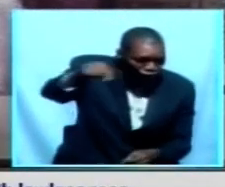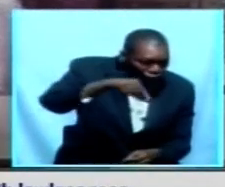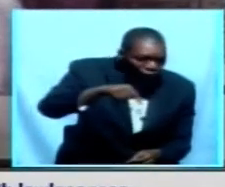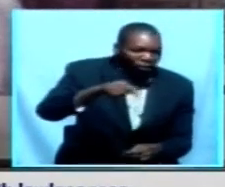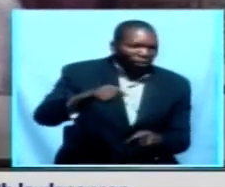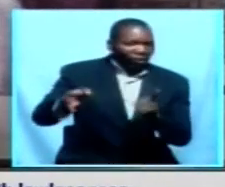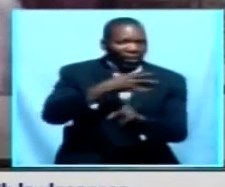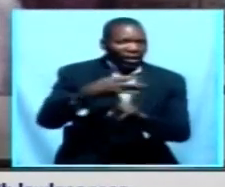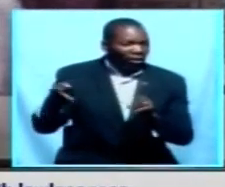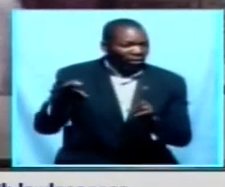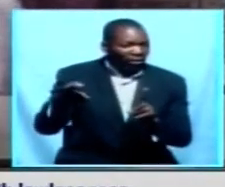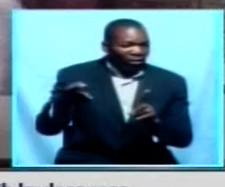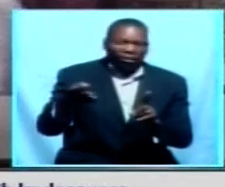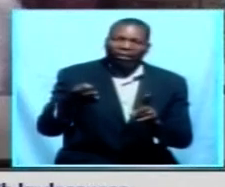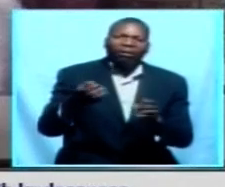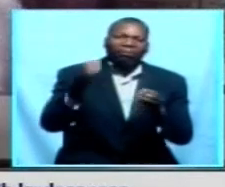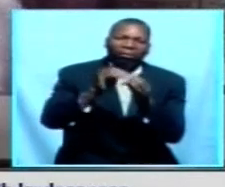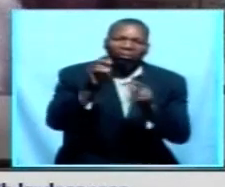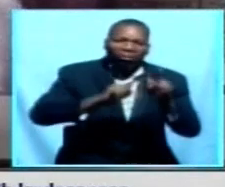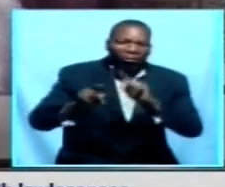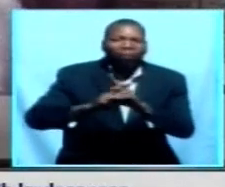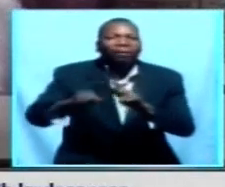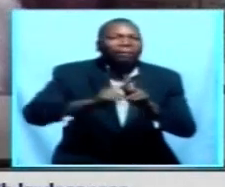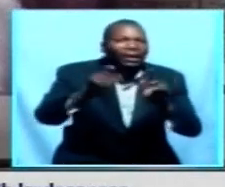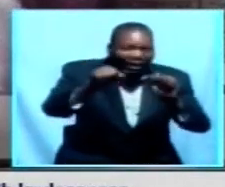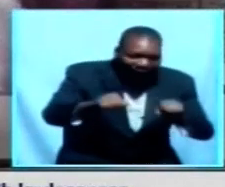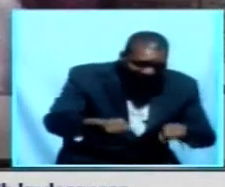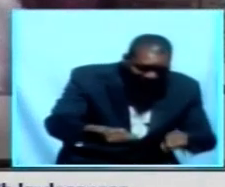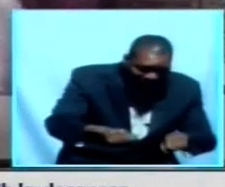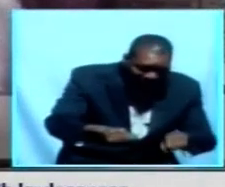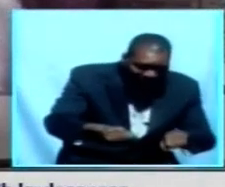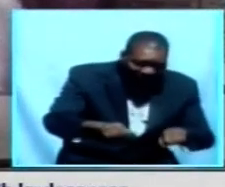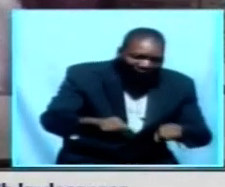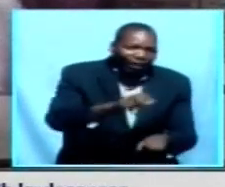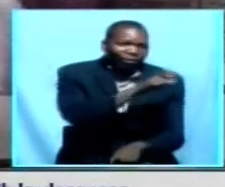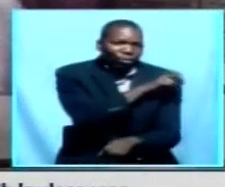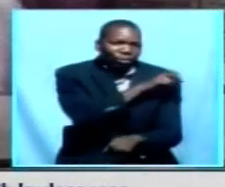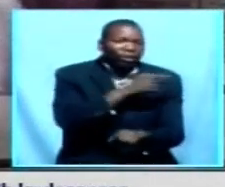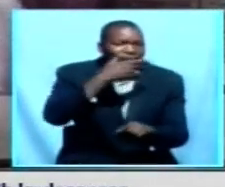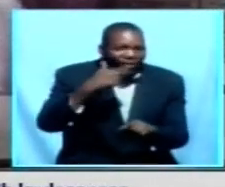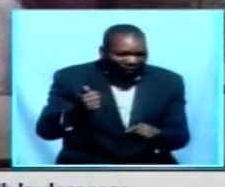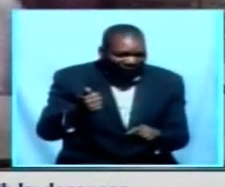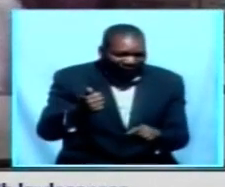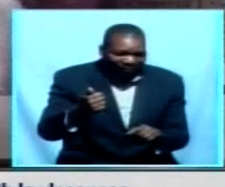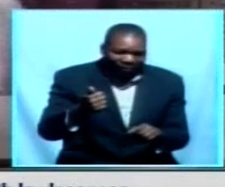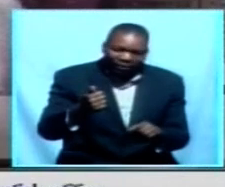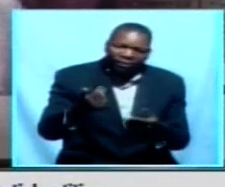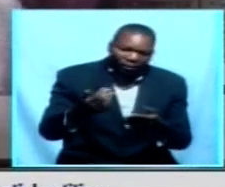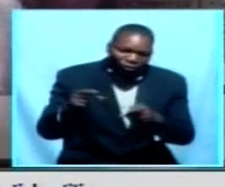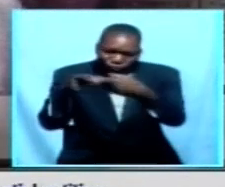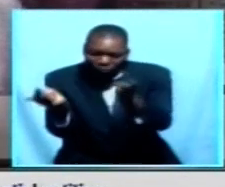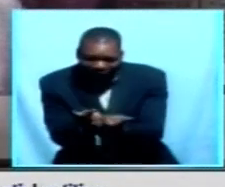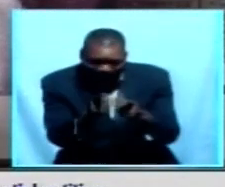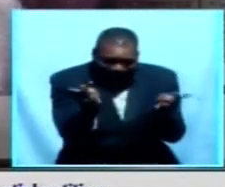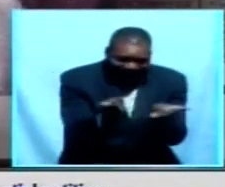are likely to displace more people. He has also appealed to the police command to increase vigilance in selected parts of